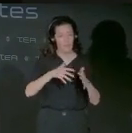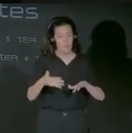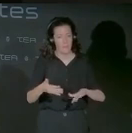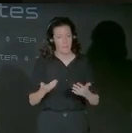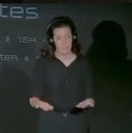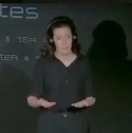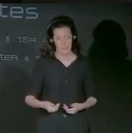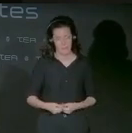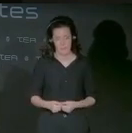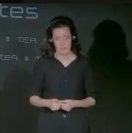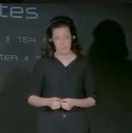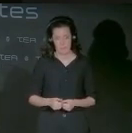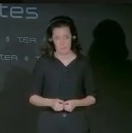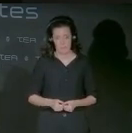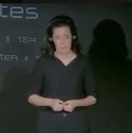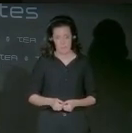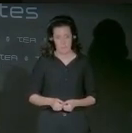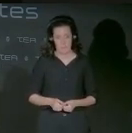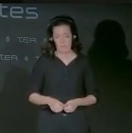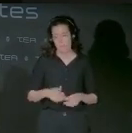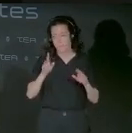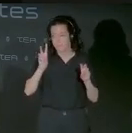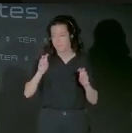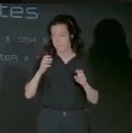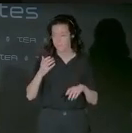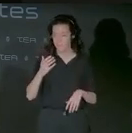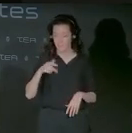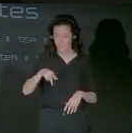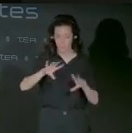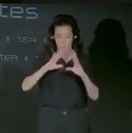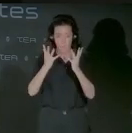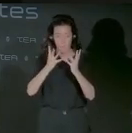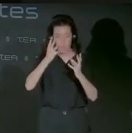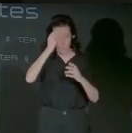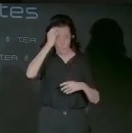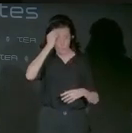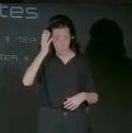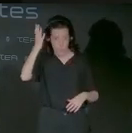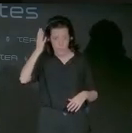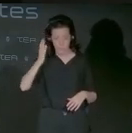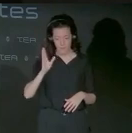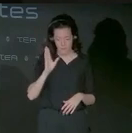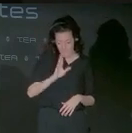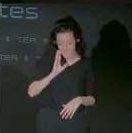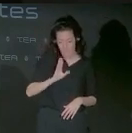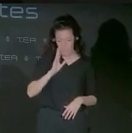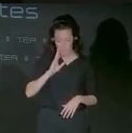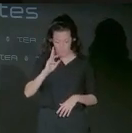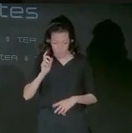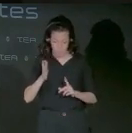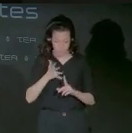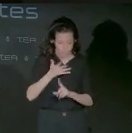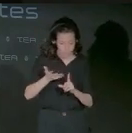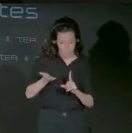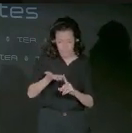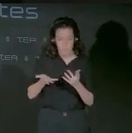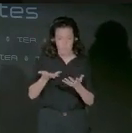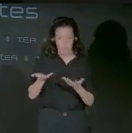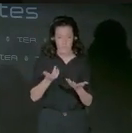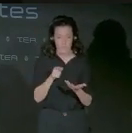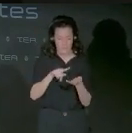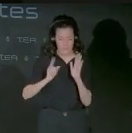virtual world crimes? Like how will it, the enforceability look like if someone offends me